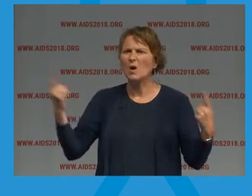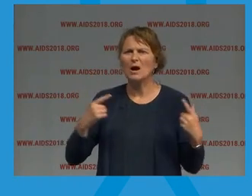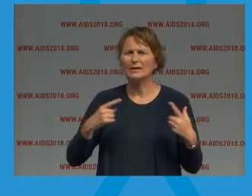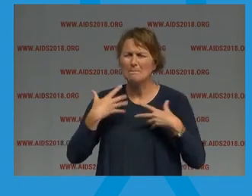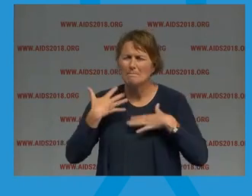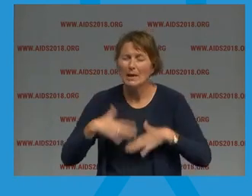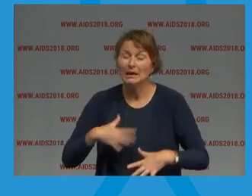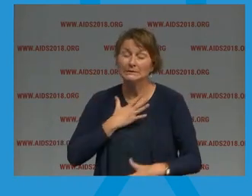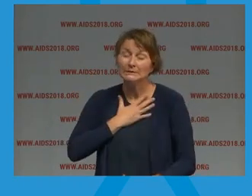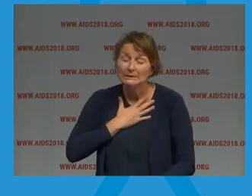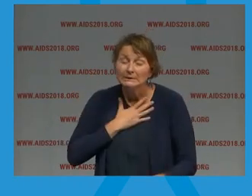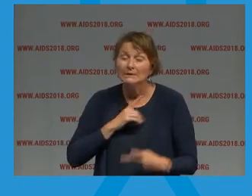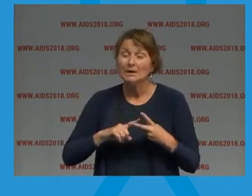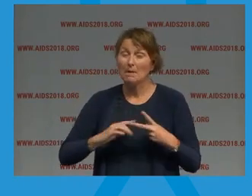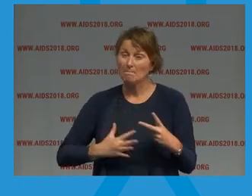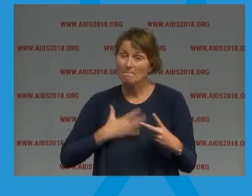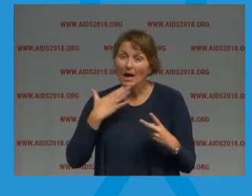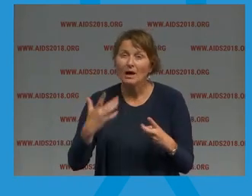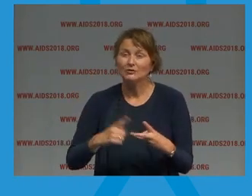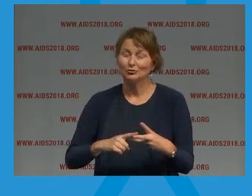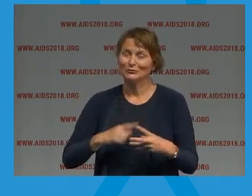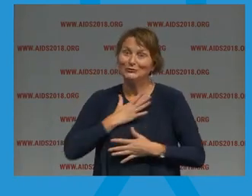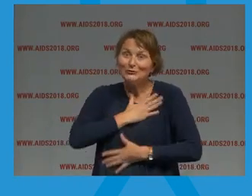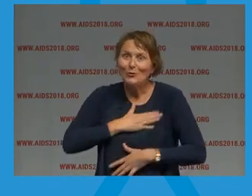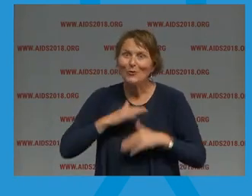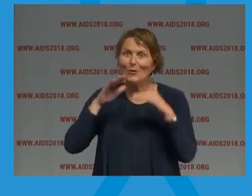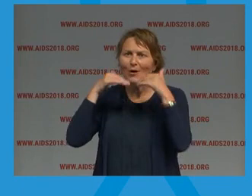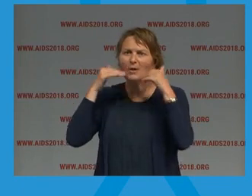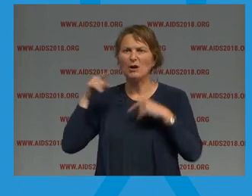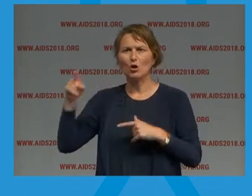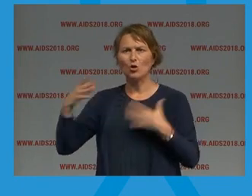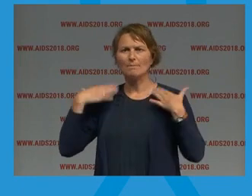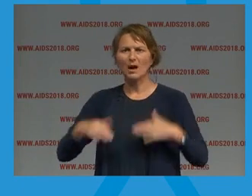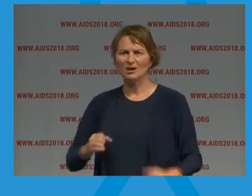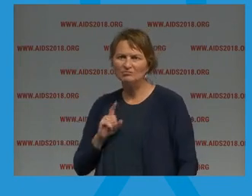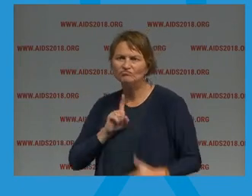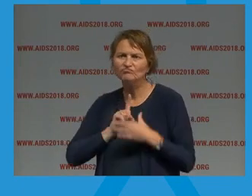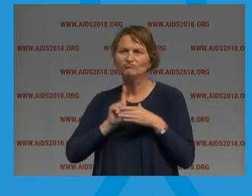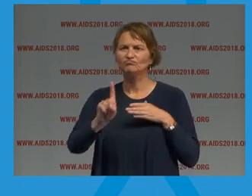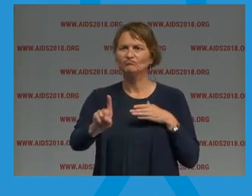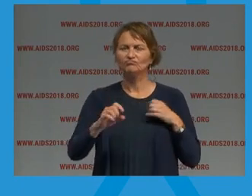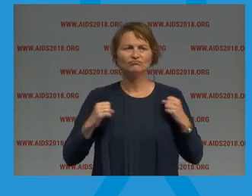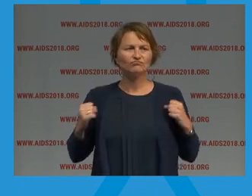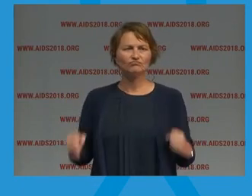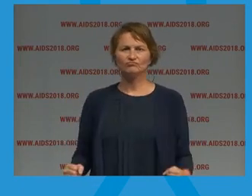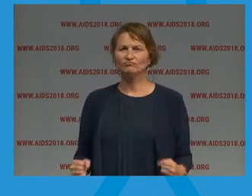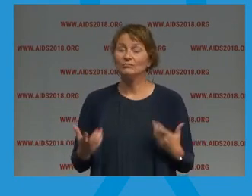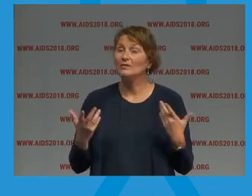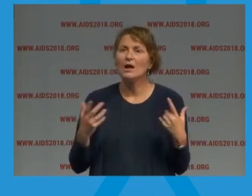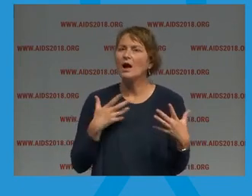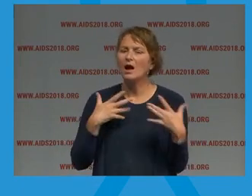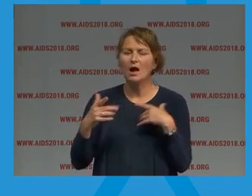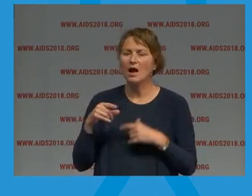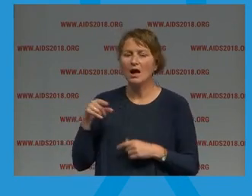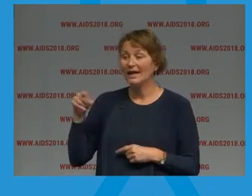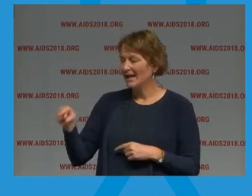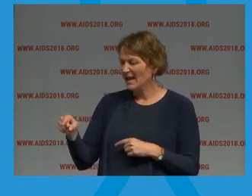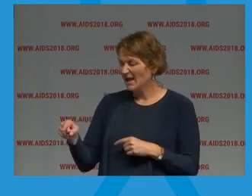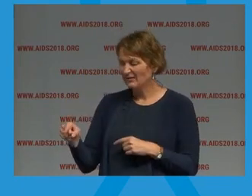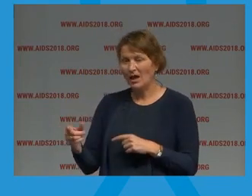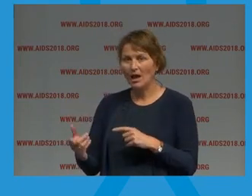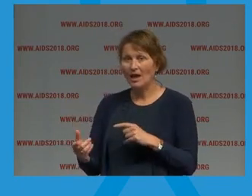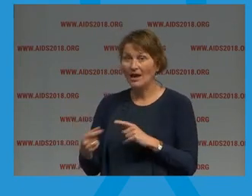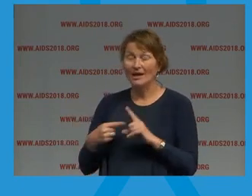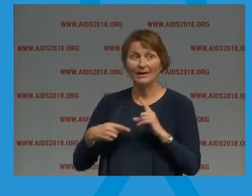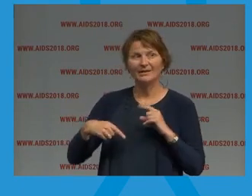and joy, and that she put her body on the line so that even now, when they try to mess with us, and you